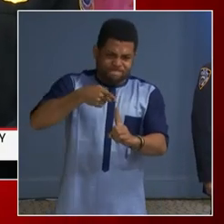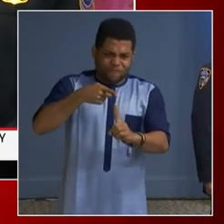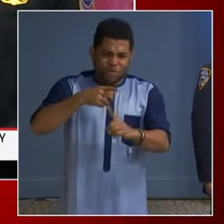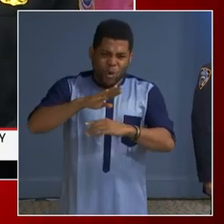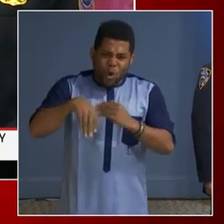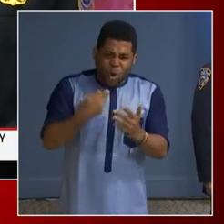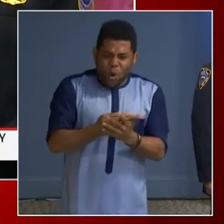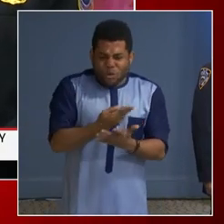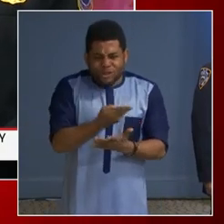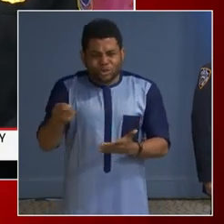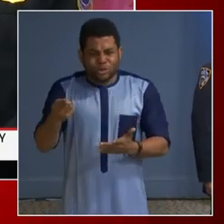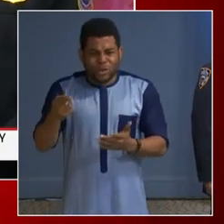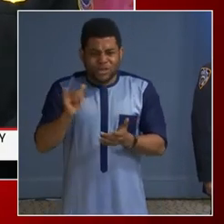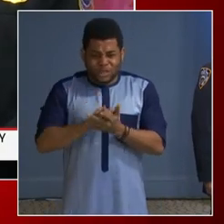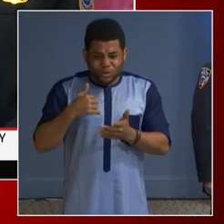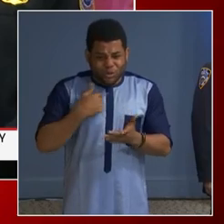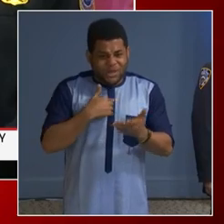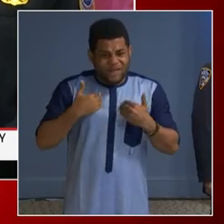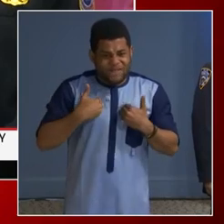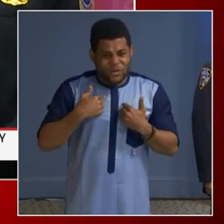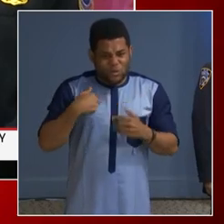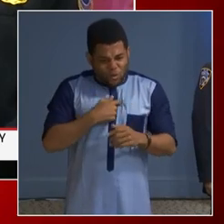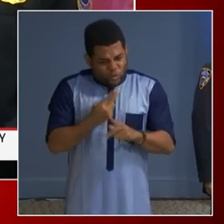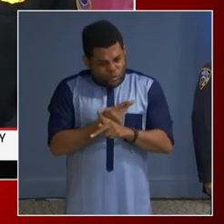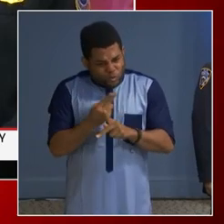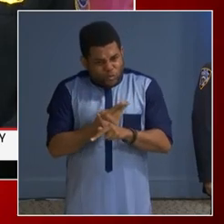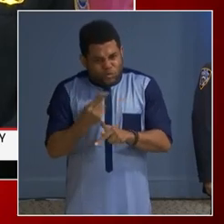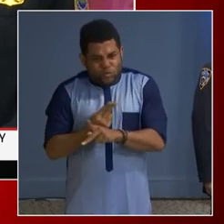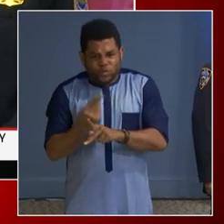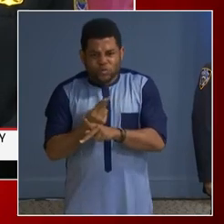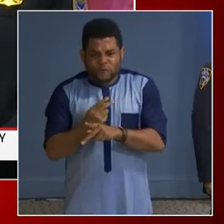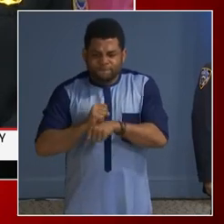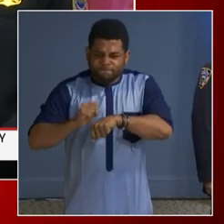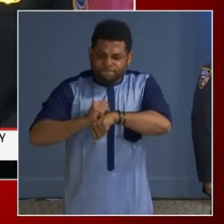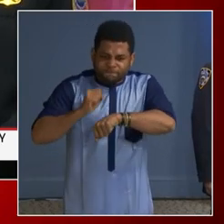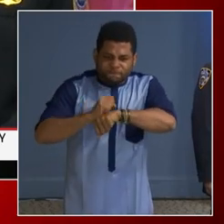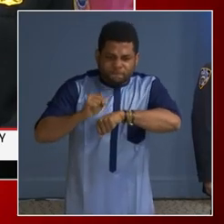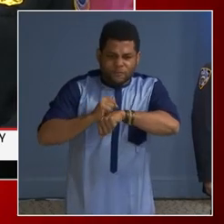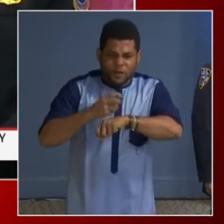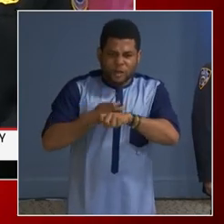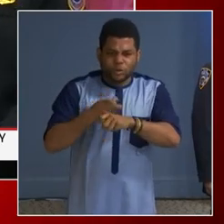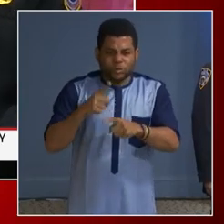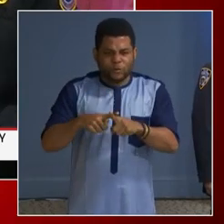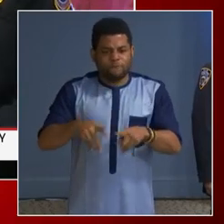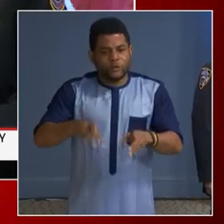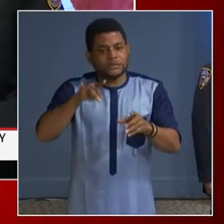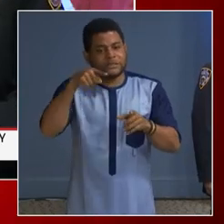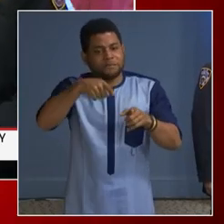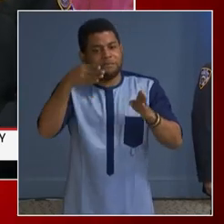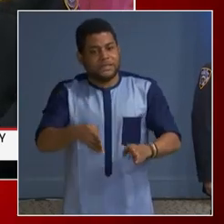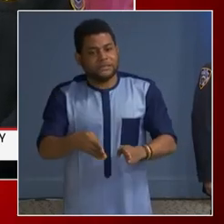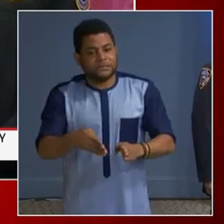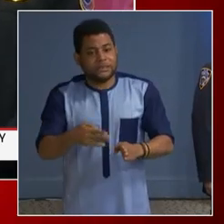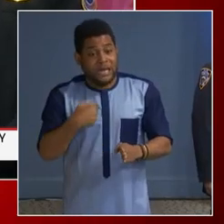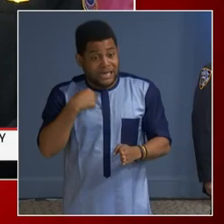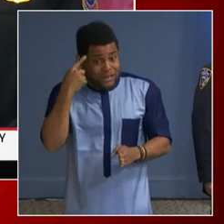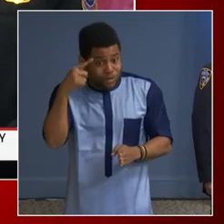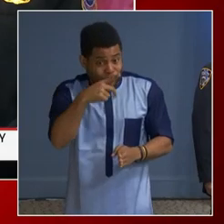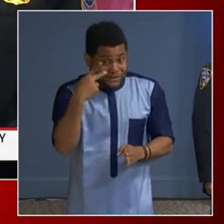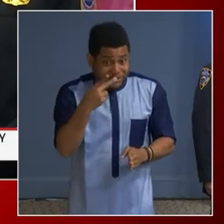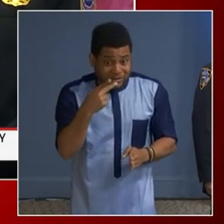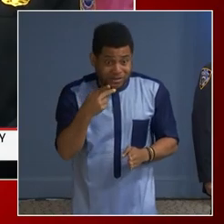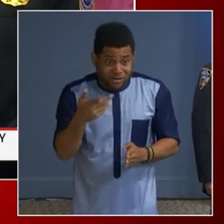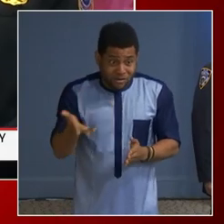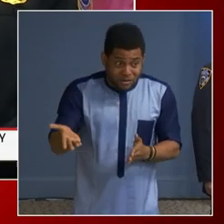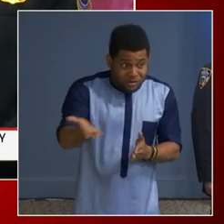our disposal. I think that the detective work and the cooperation that you've seen here should give people confidence that the